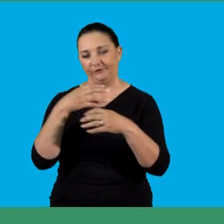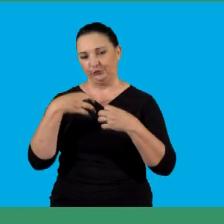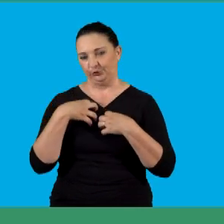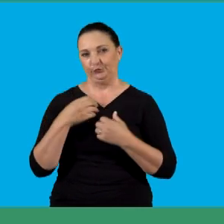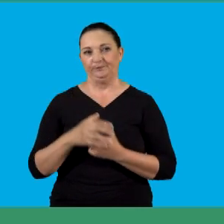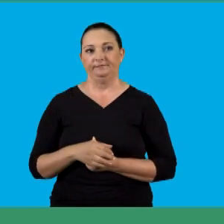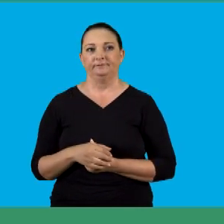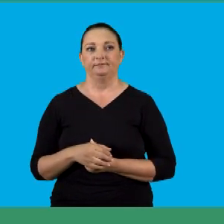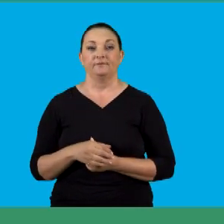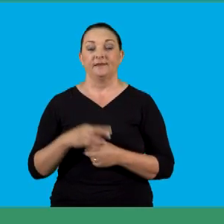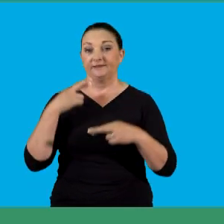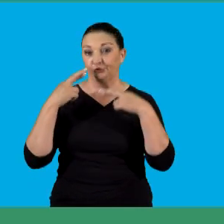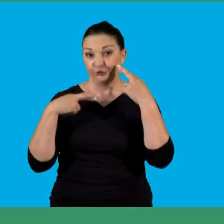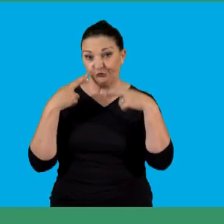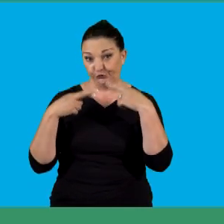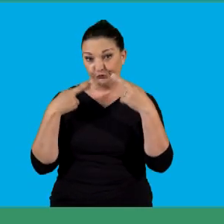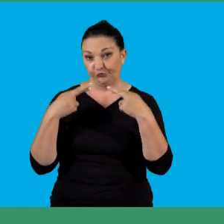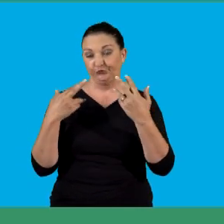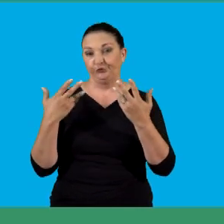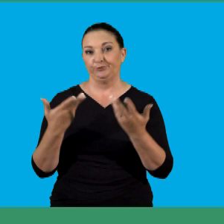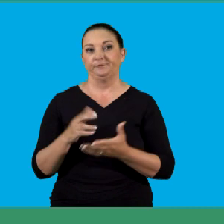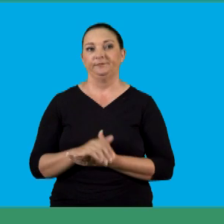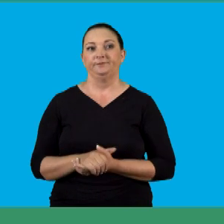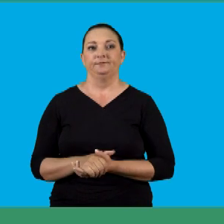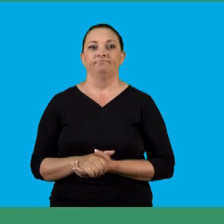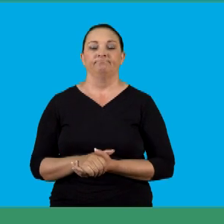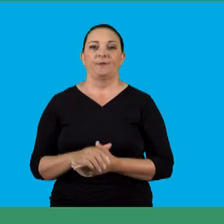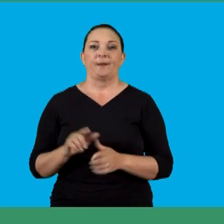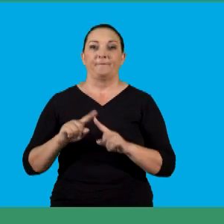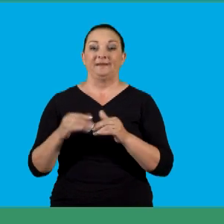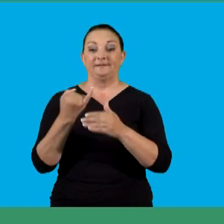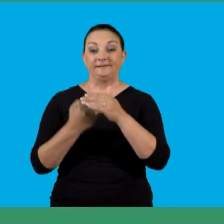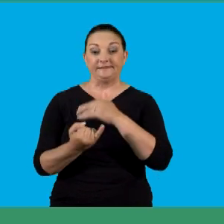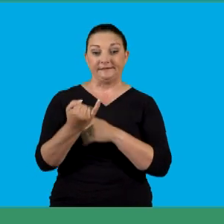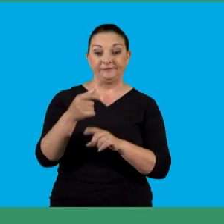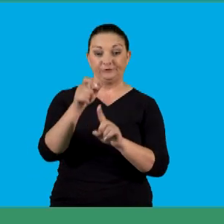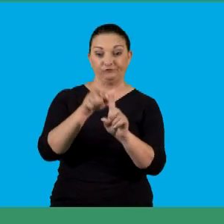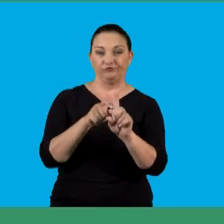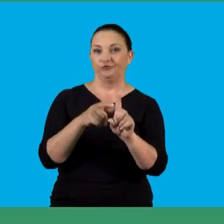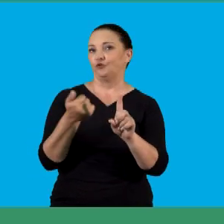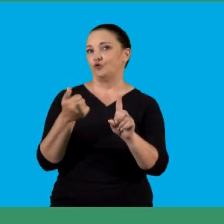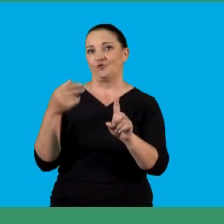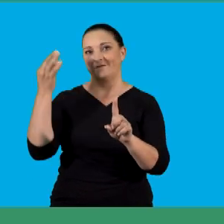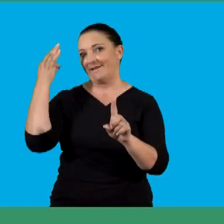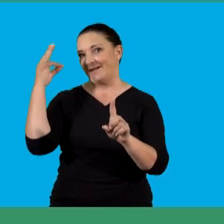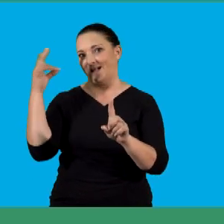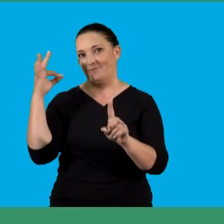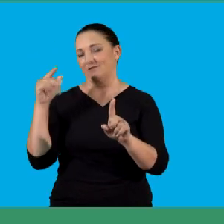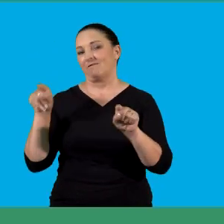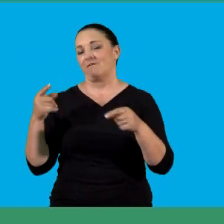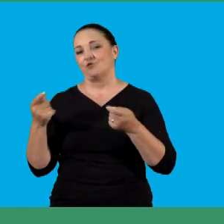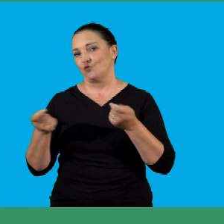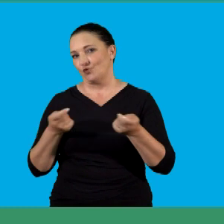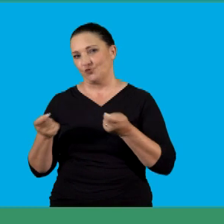as well. We have our restaurants. They are privately owned by certain individuals and not the government himself. So he does not have